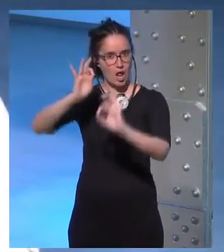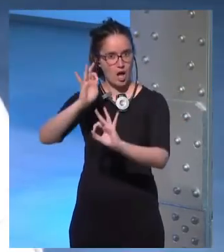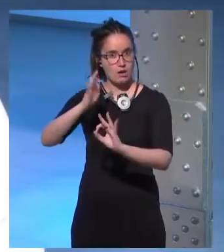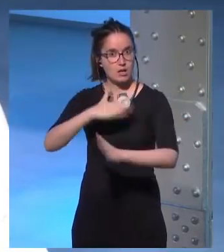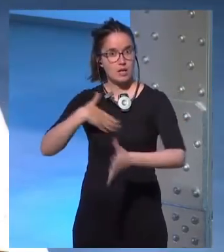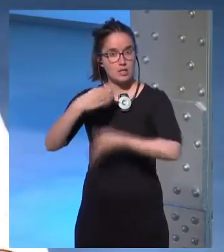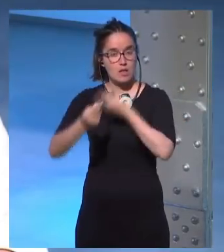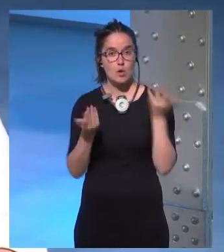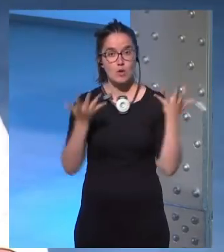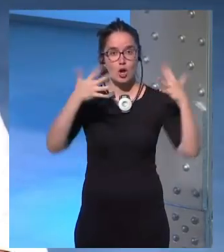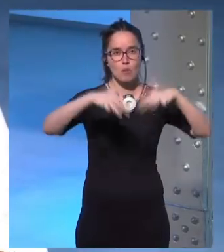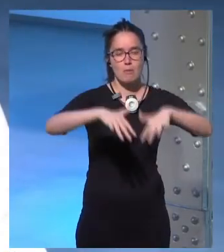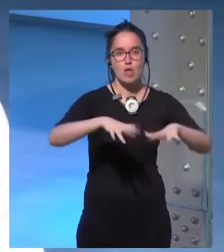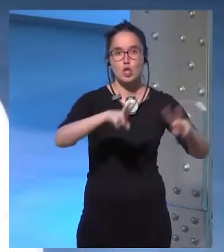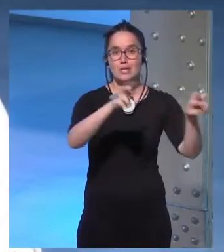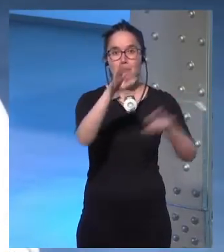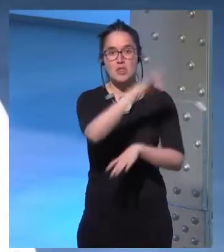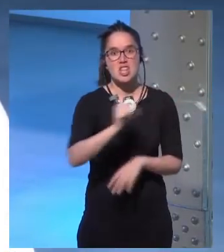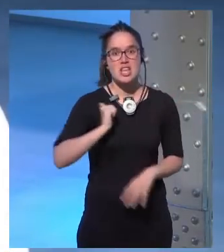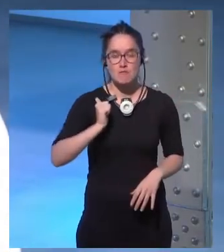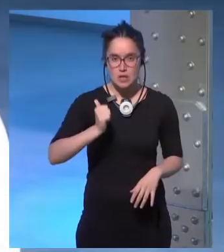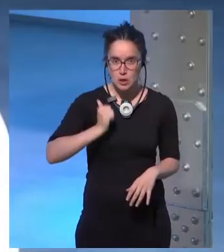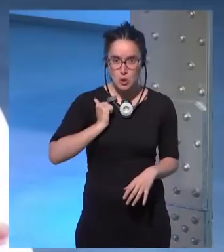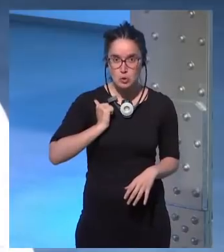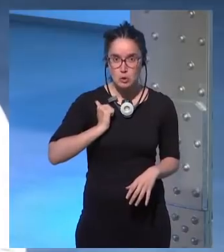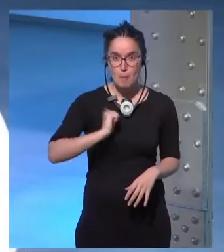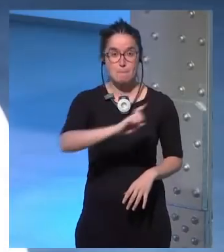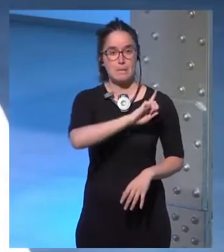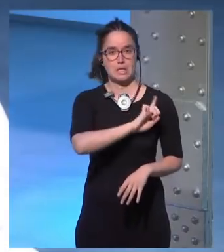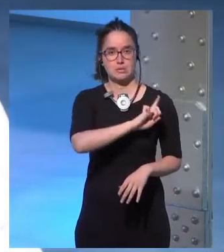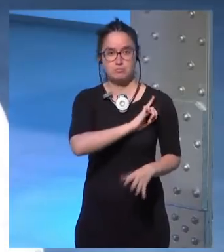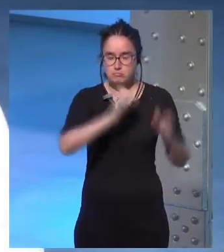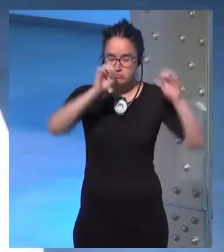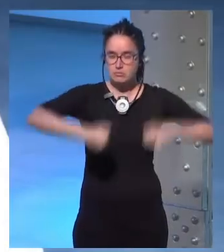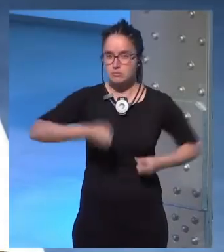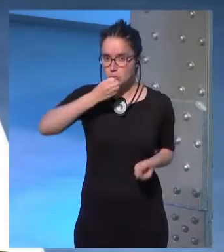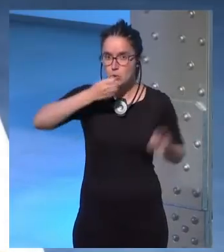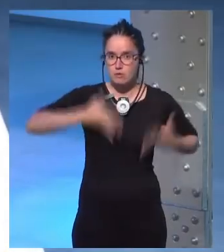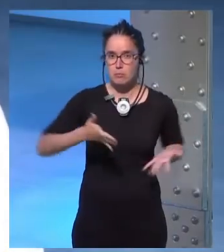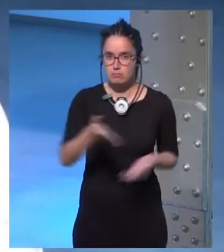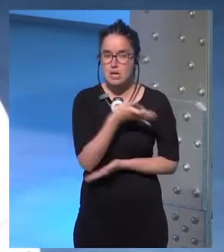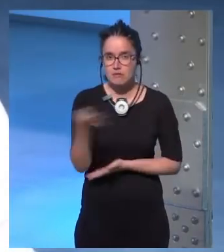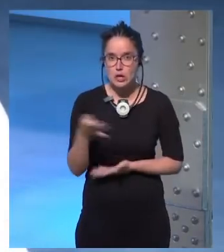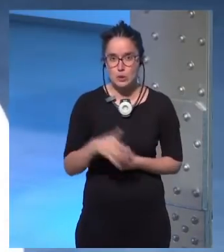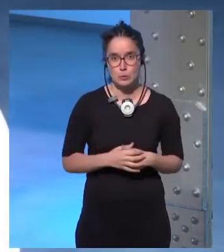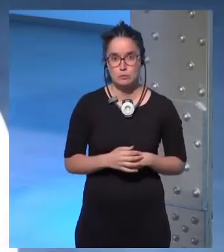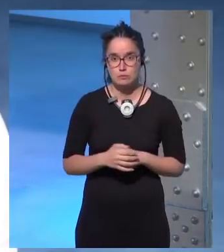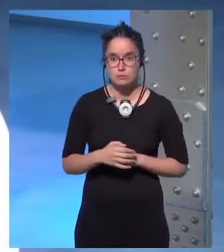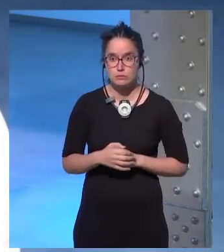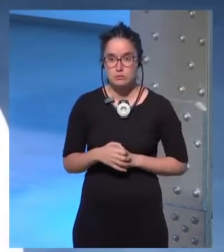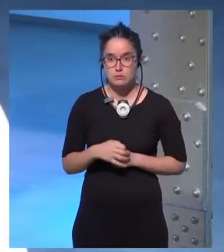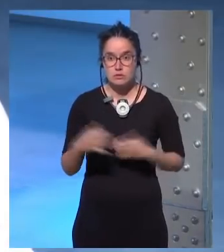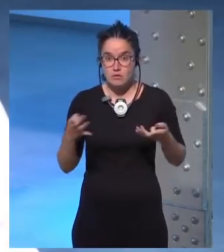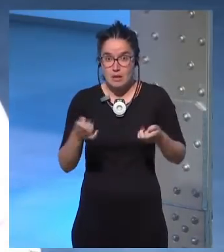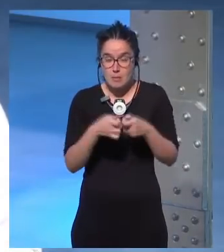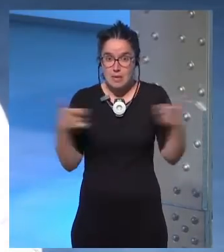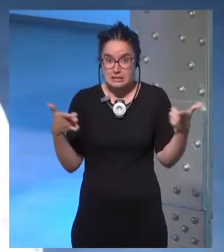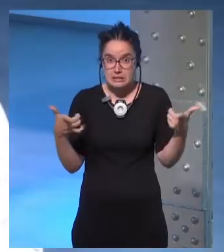science fiction. Yeah, I think it's perfectly fine. Again, certainly we have plenty of them in the U.S. So.